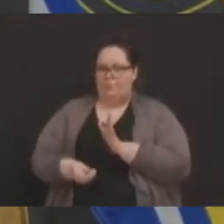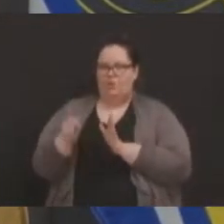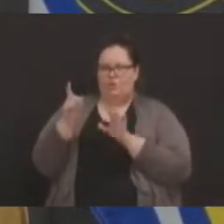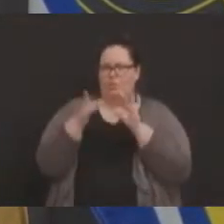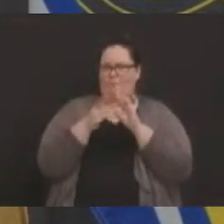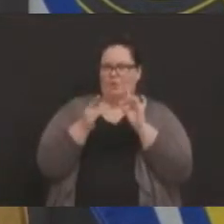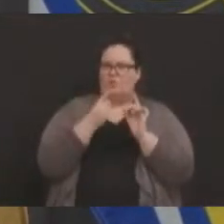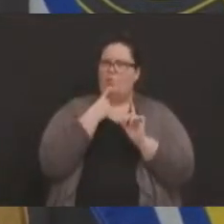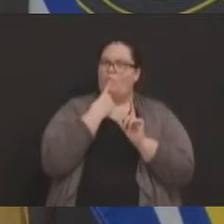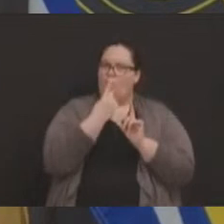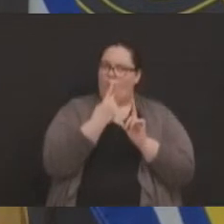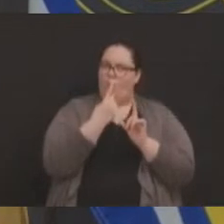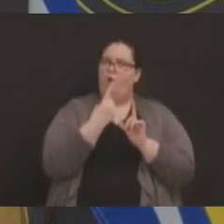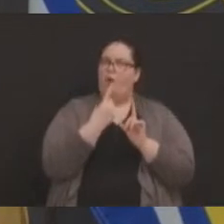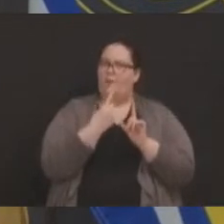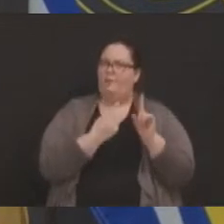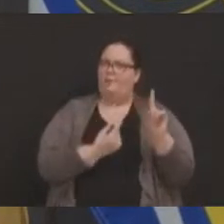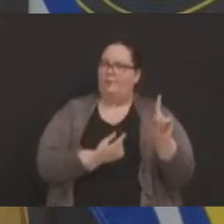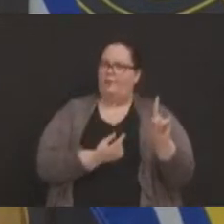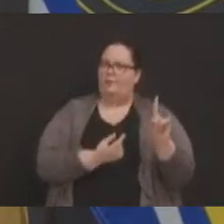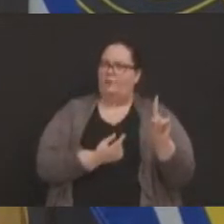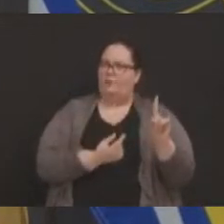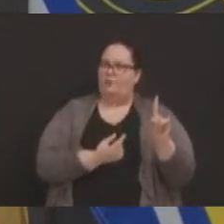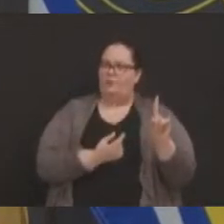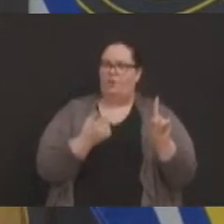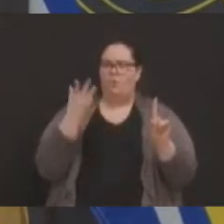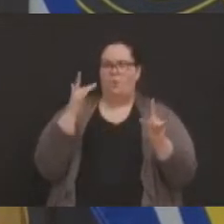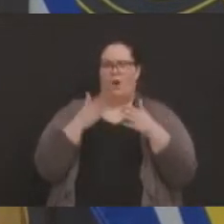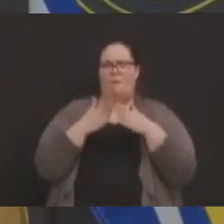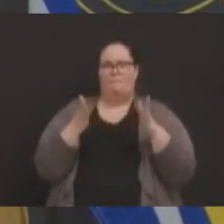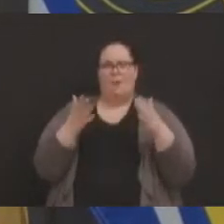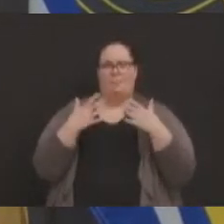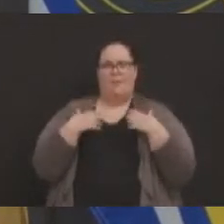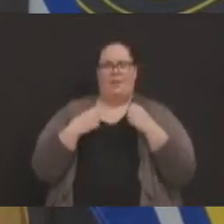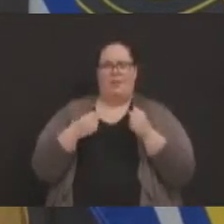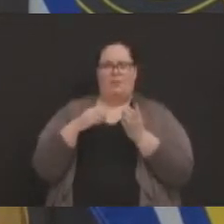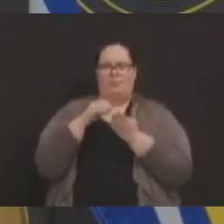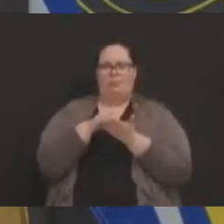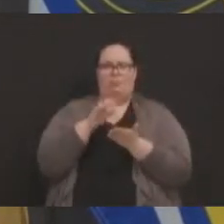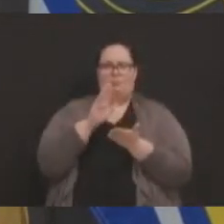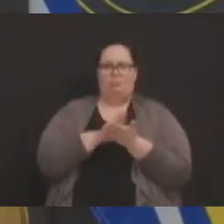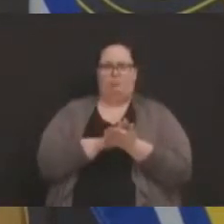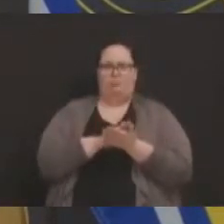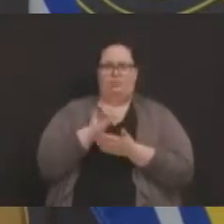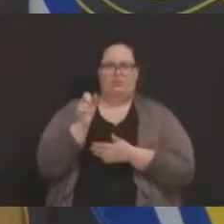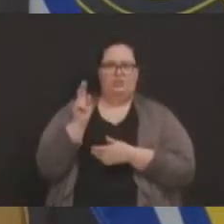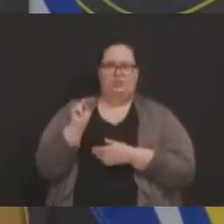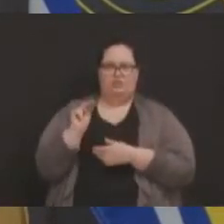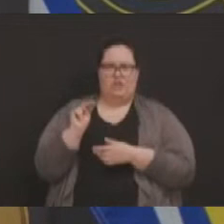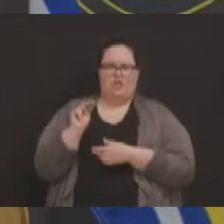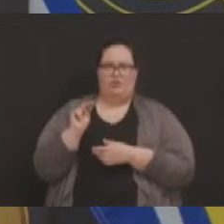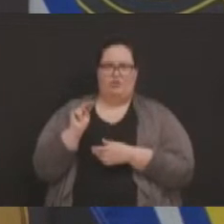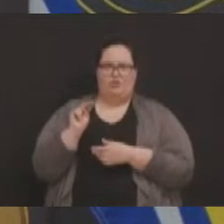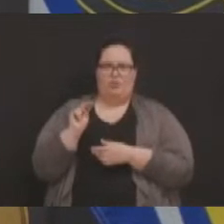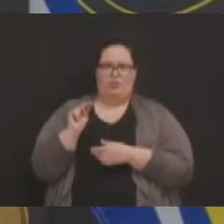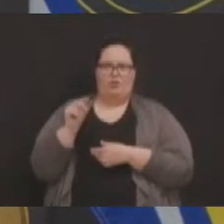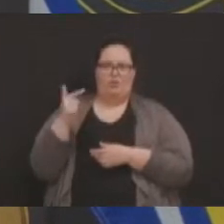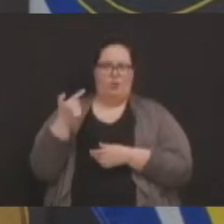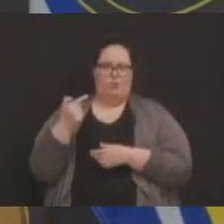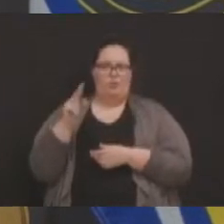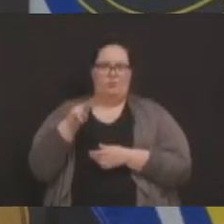22nd? And what do they know about those specific deaths in relation to the COVID outbreak at Parkland St.